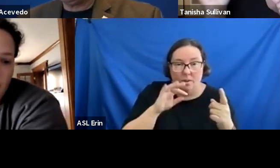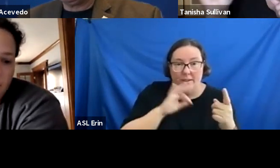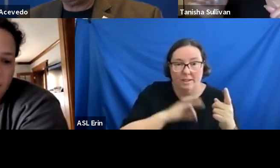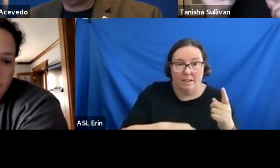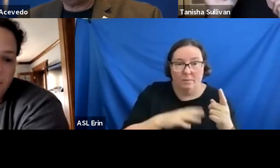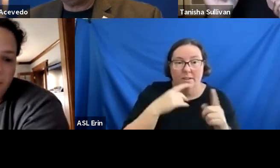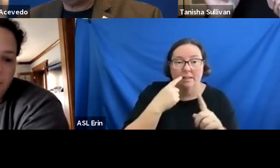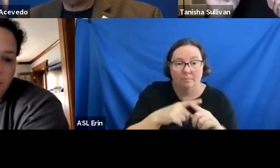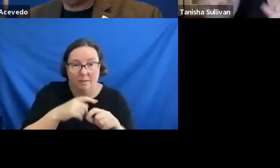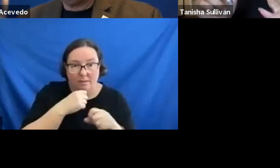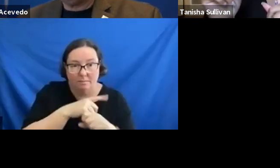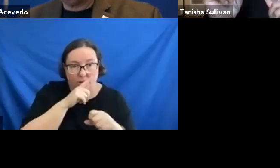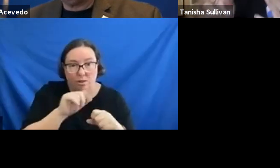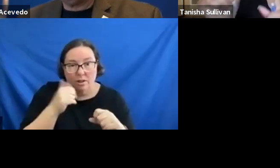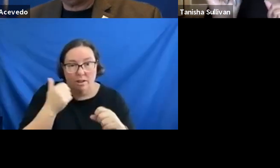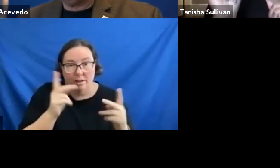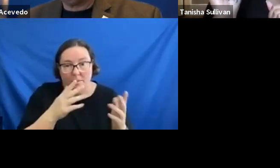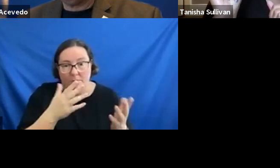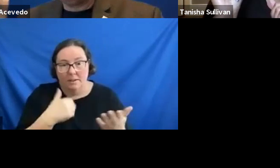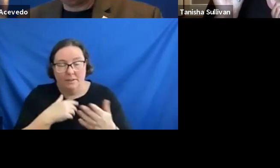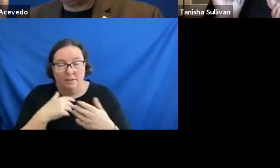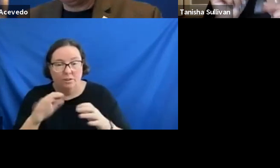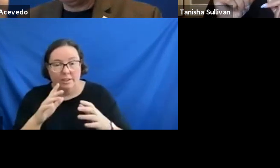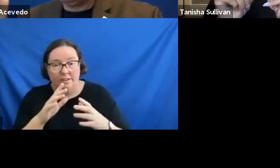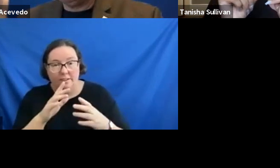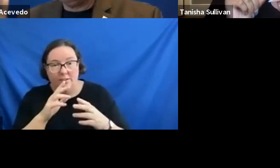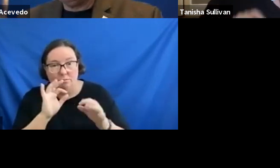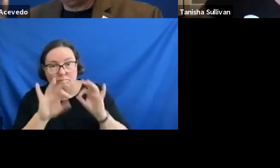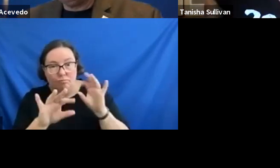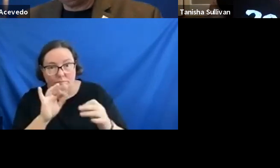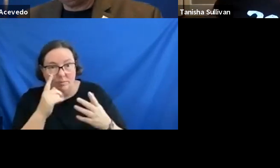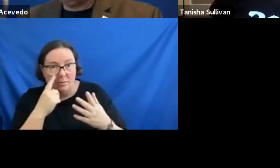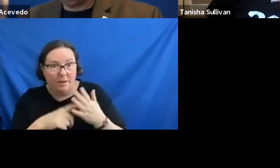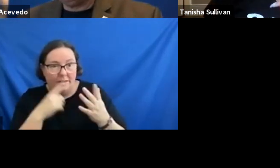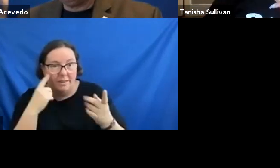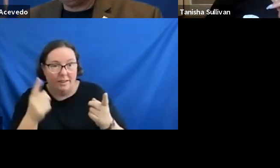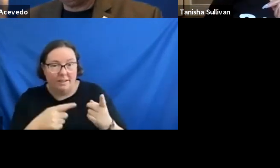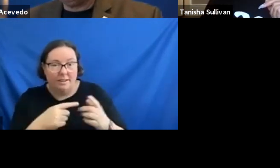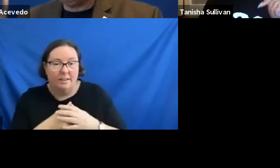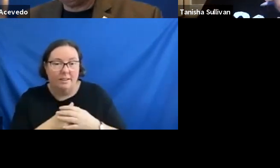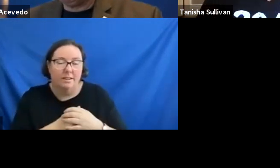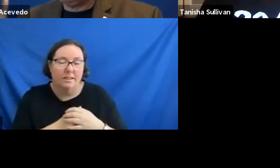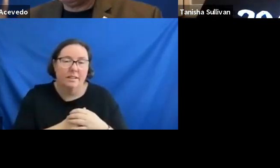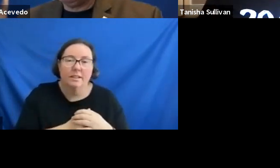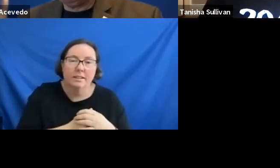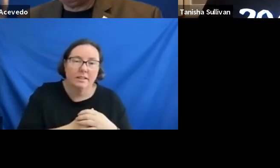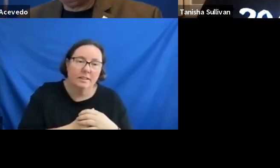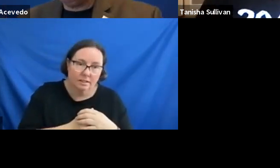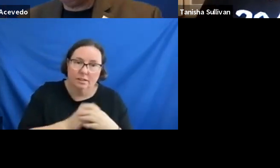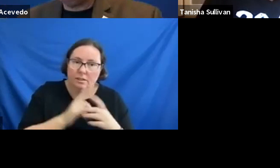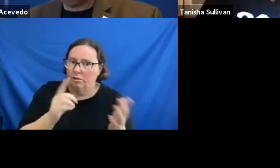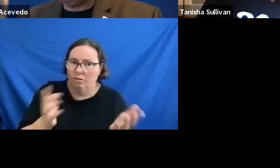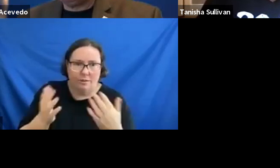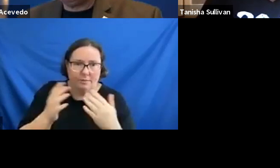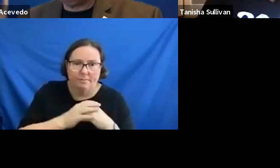And I also want to make sure that others have a chance to weigh in this segment as well tonight. Oh,